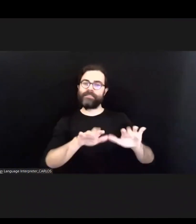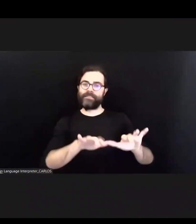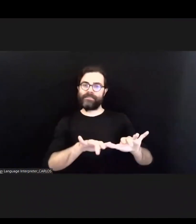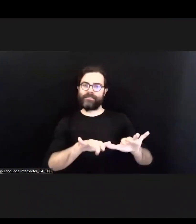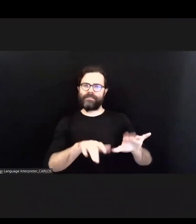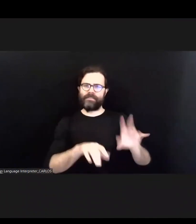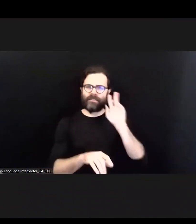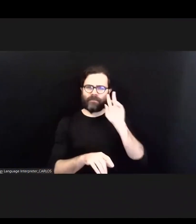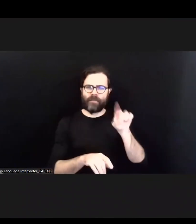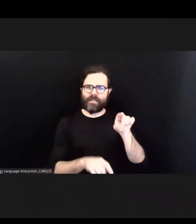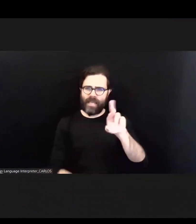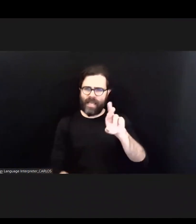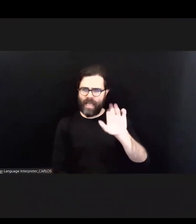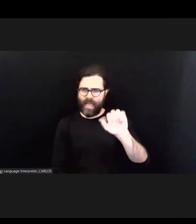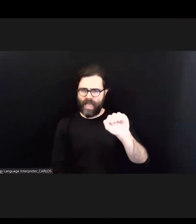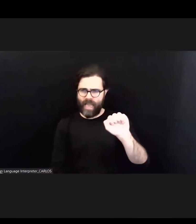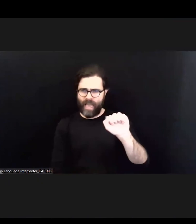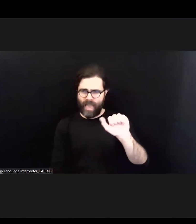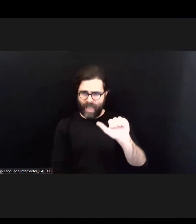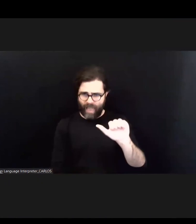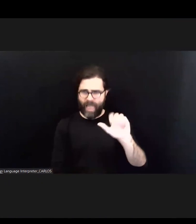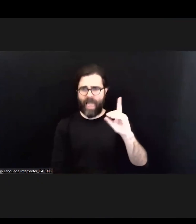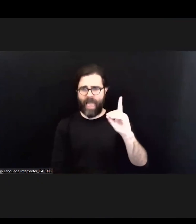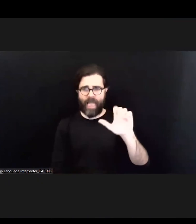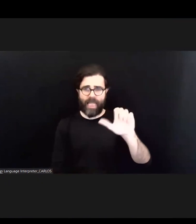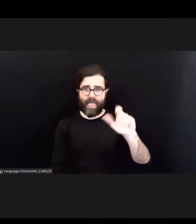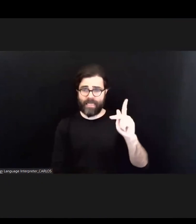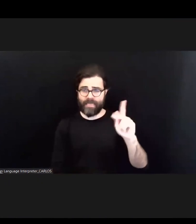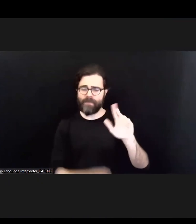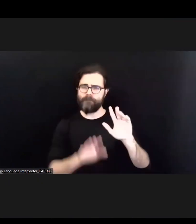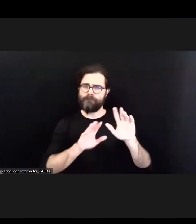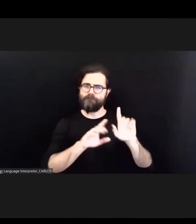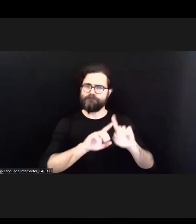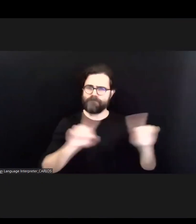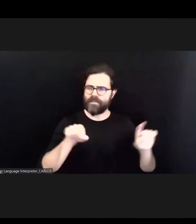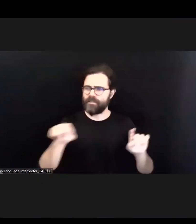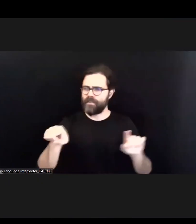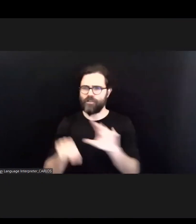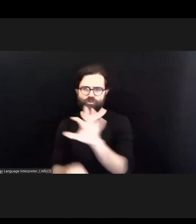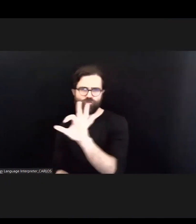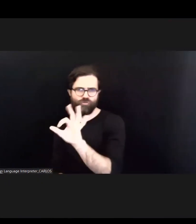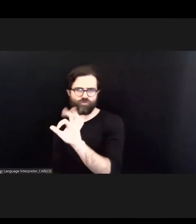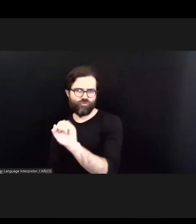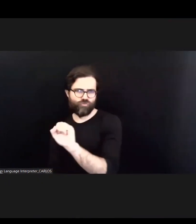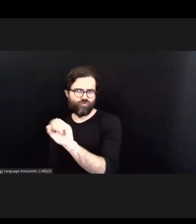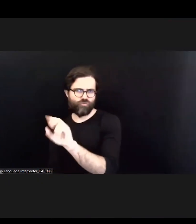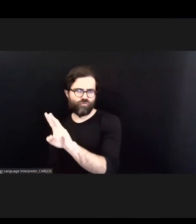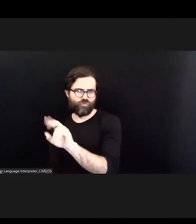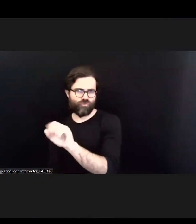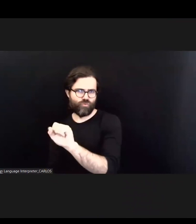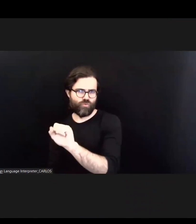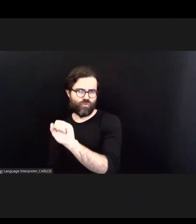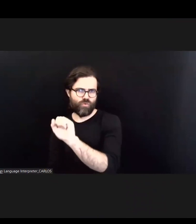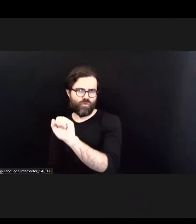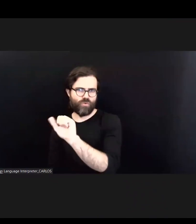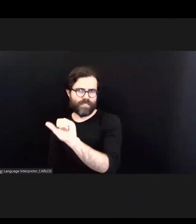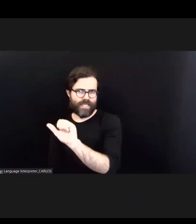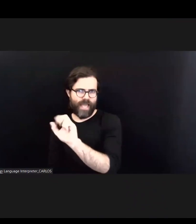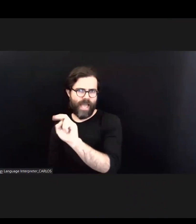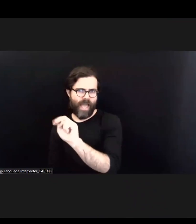we have started a project in January this year, which focuses solely